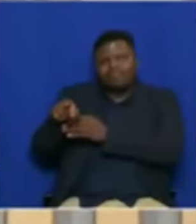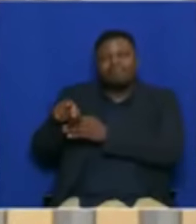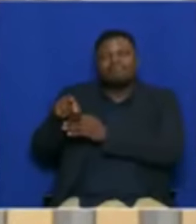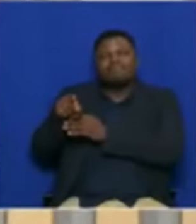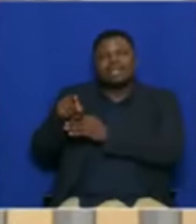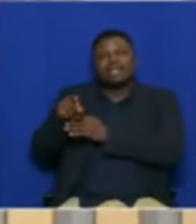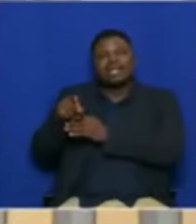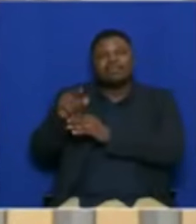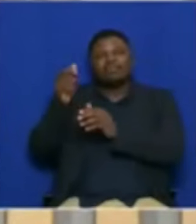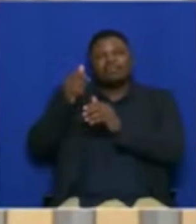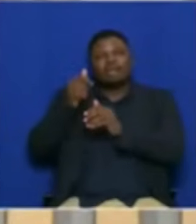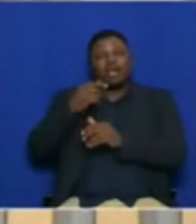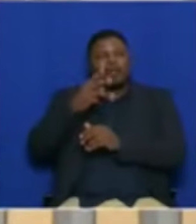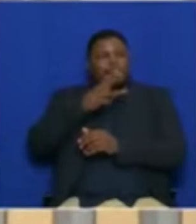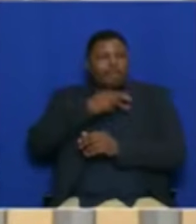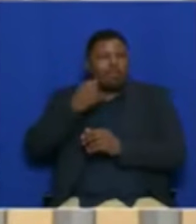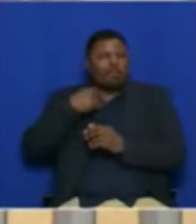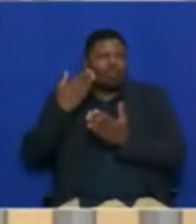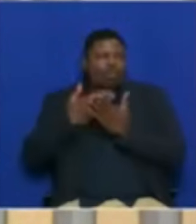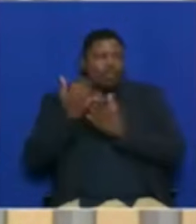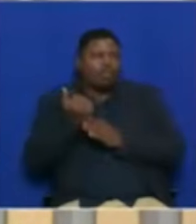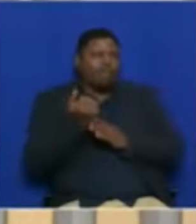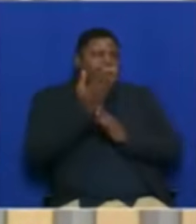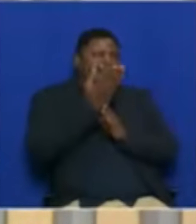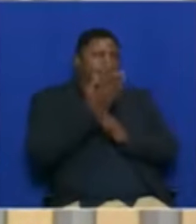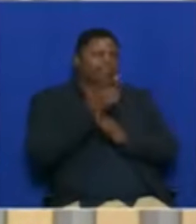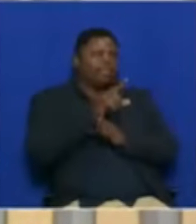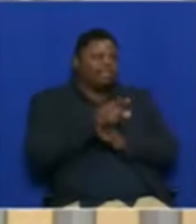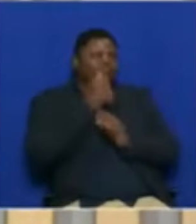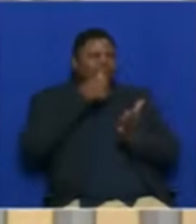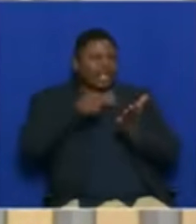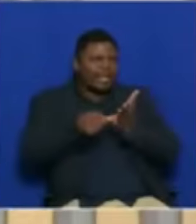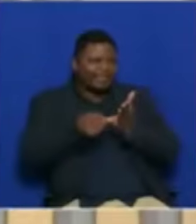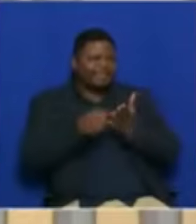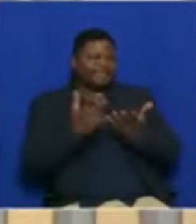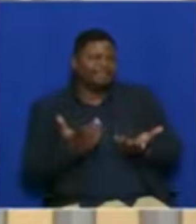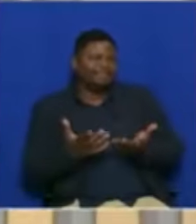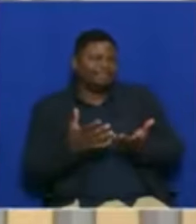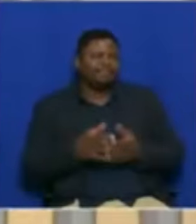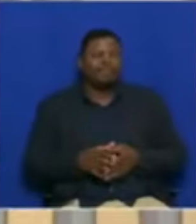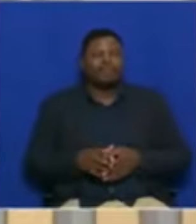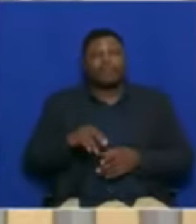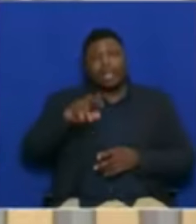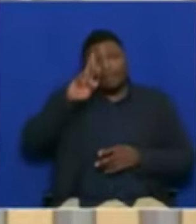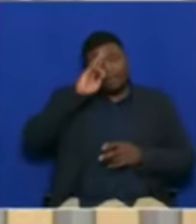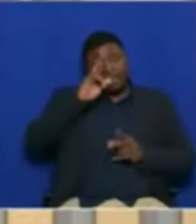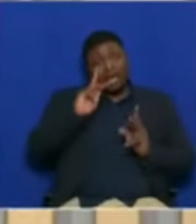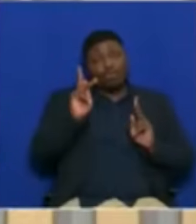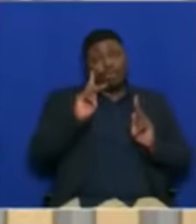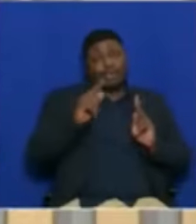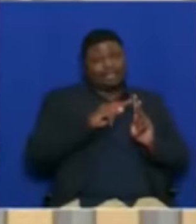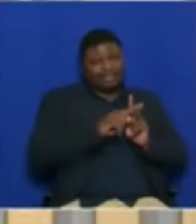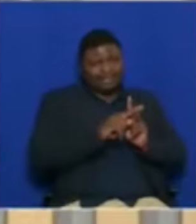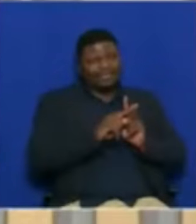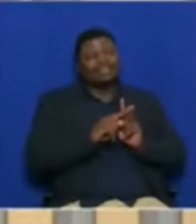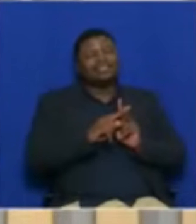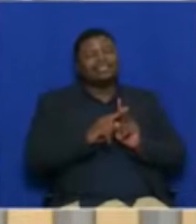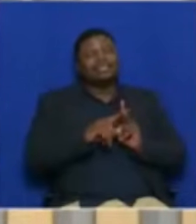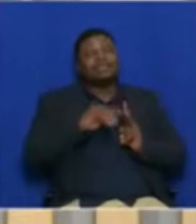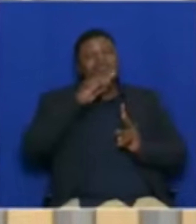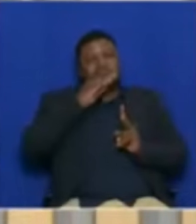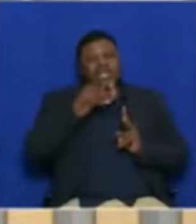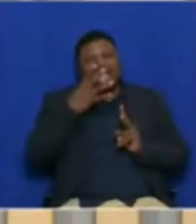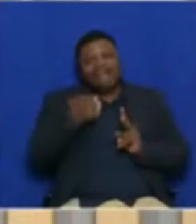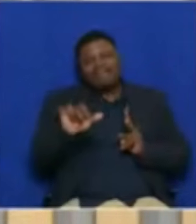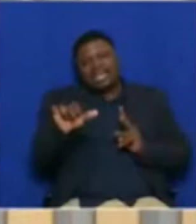there, all right, they are on the other investigation. So the chief is requesting these documents because he's got the whole